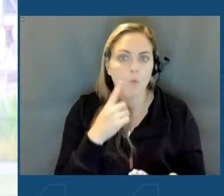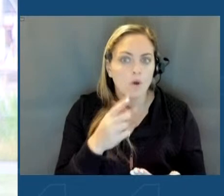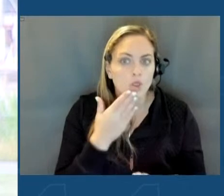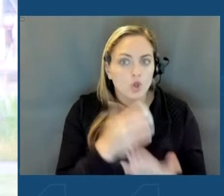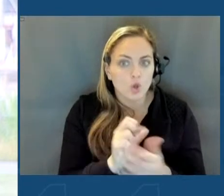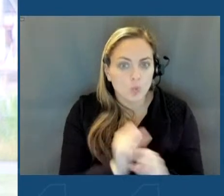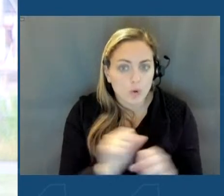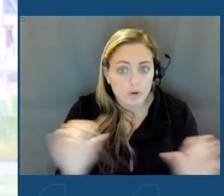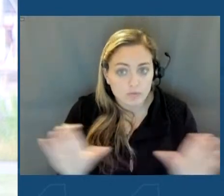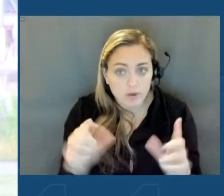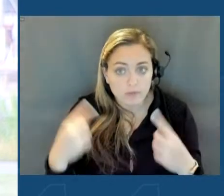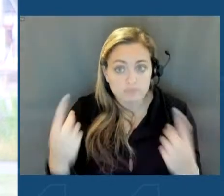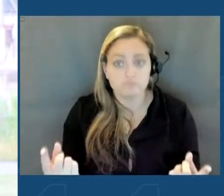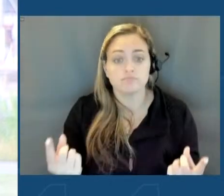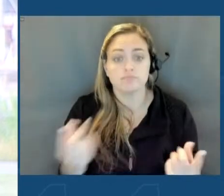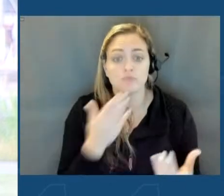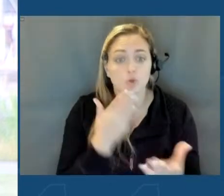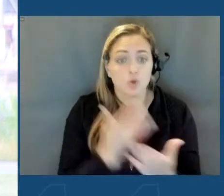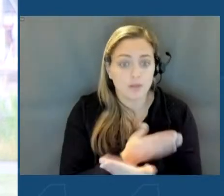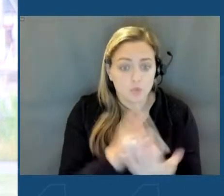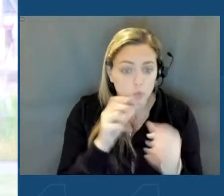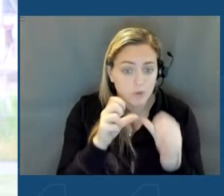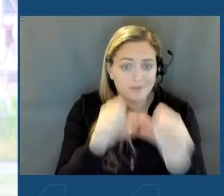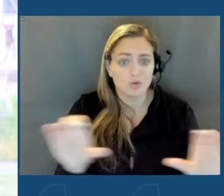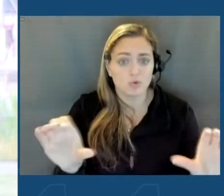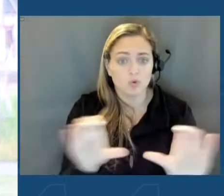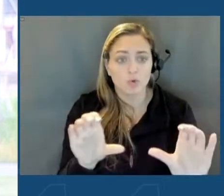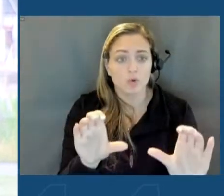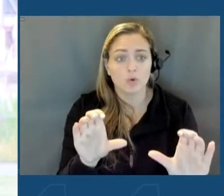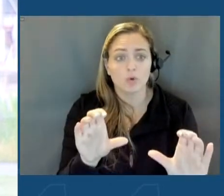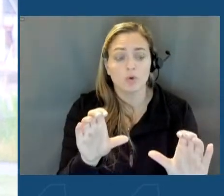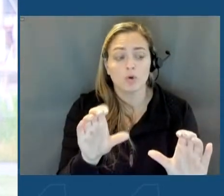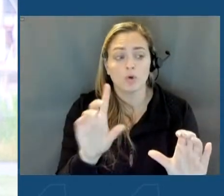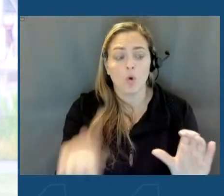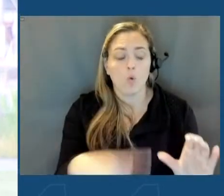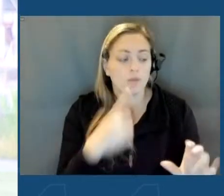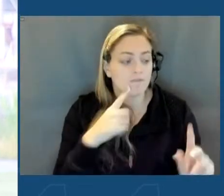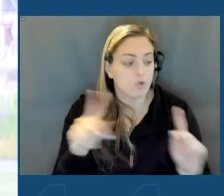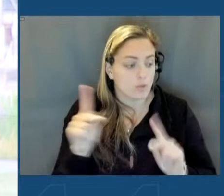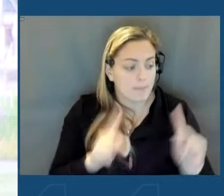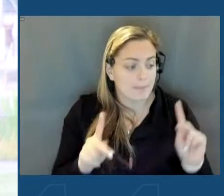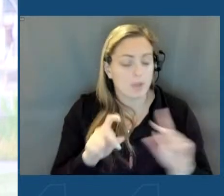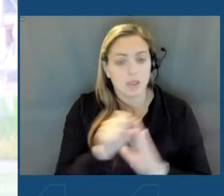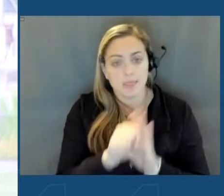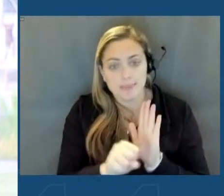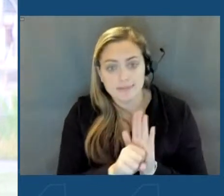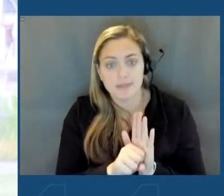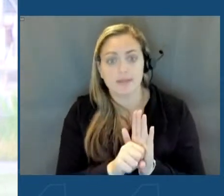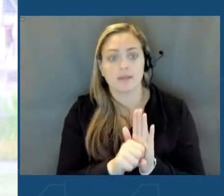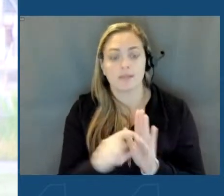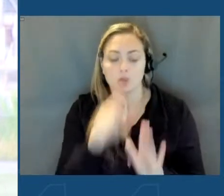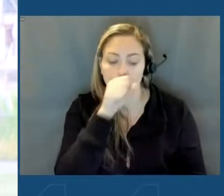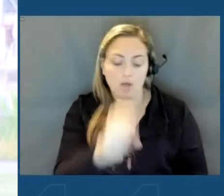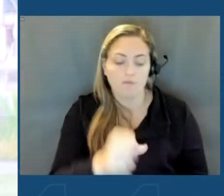done, for the good things that you will continue to do only for the people in the state that you